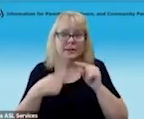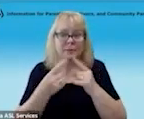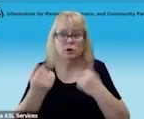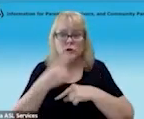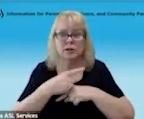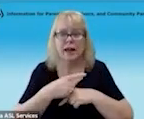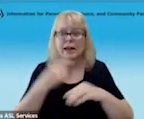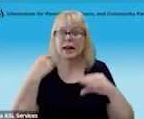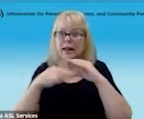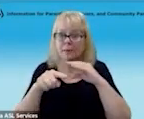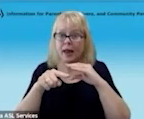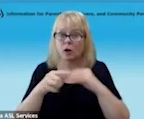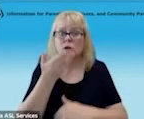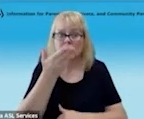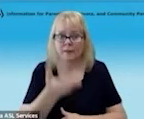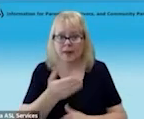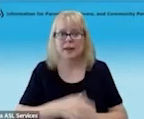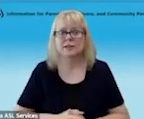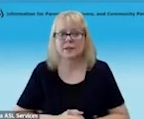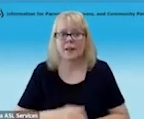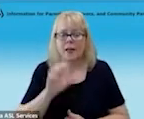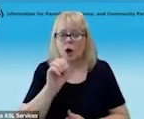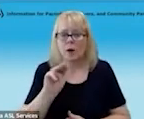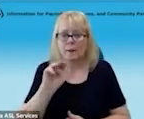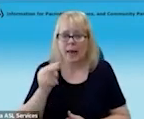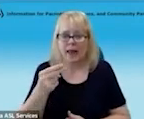omhhe@cdc.gov for additional information.